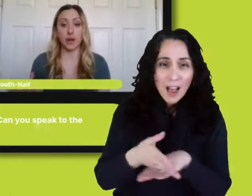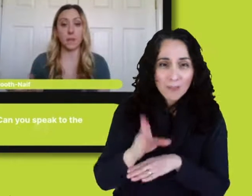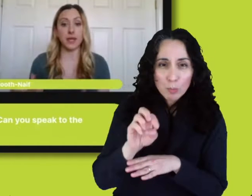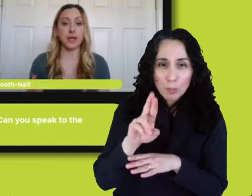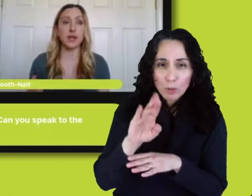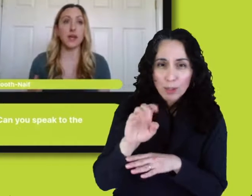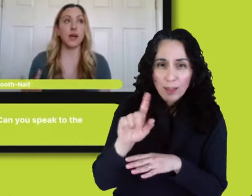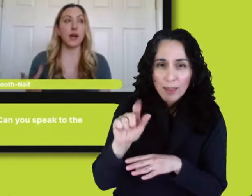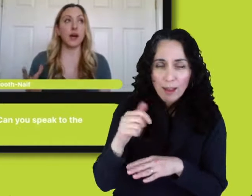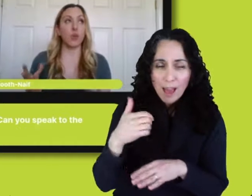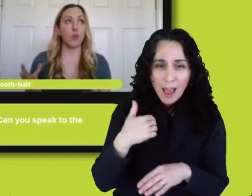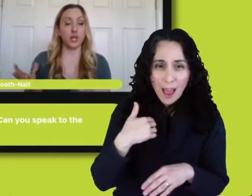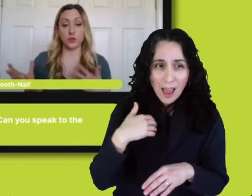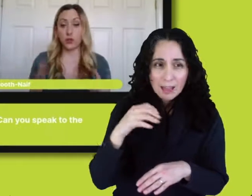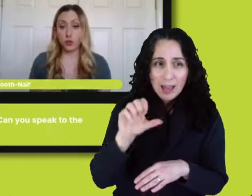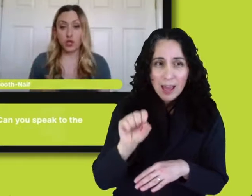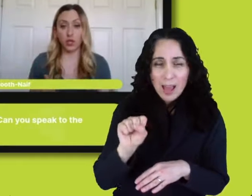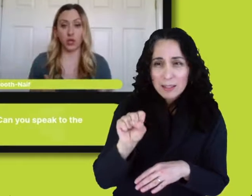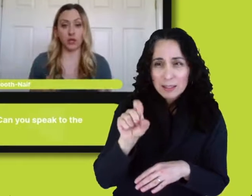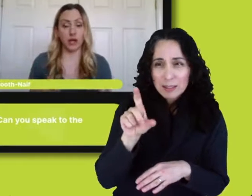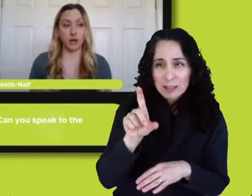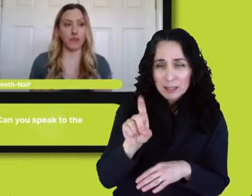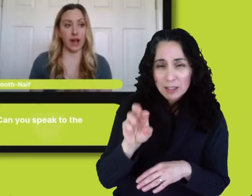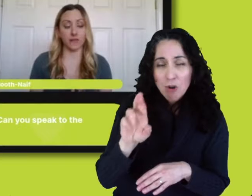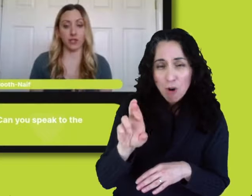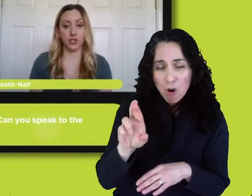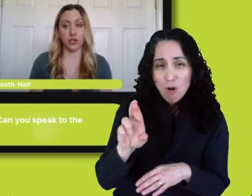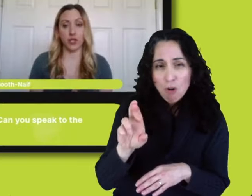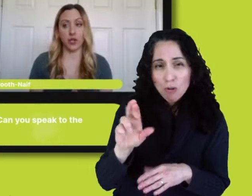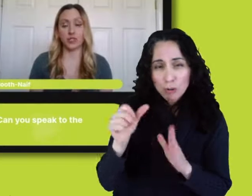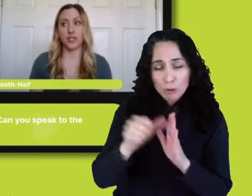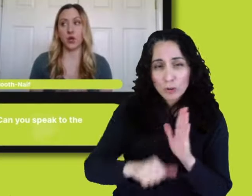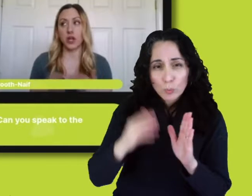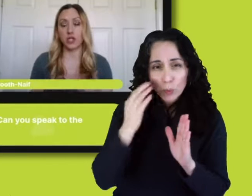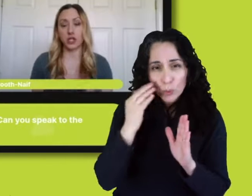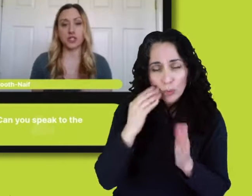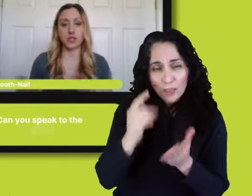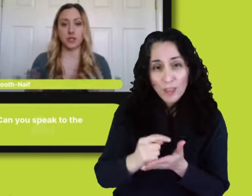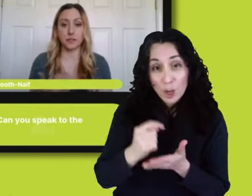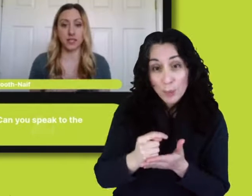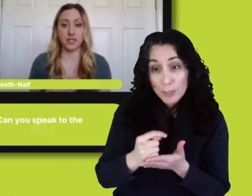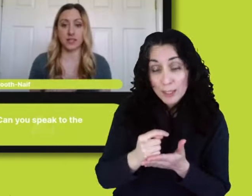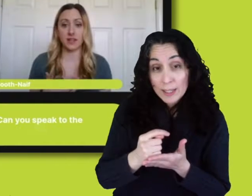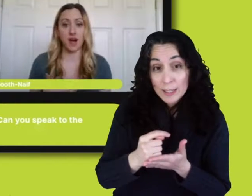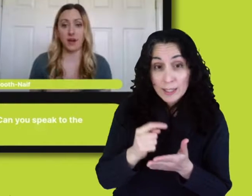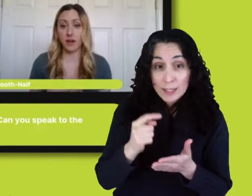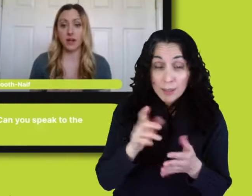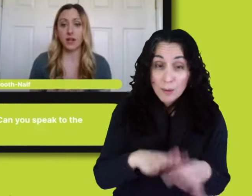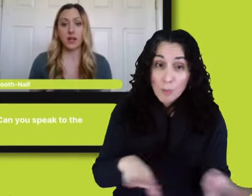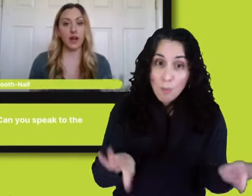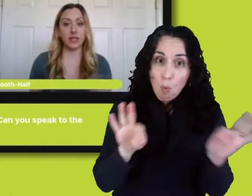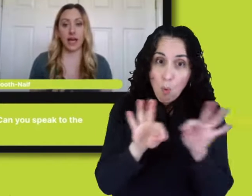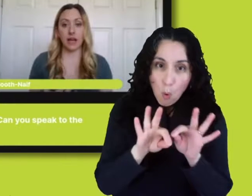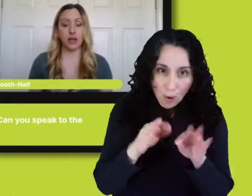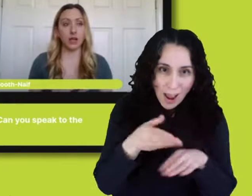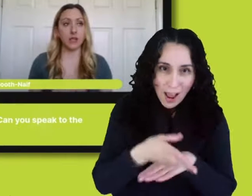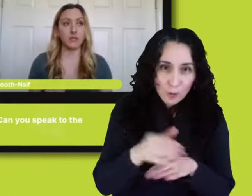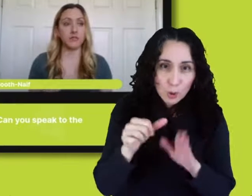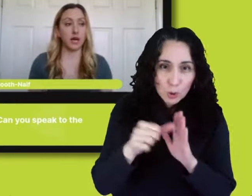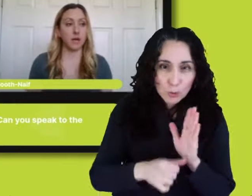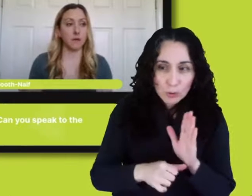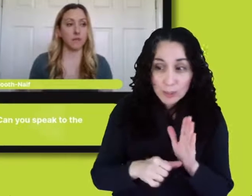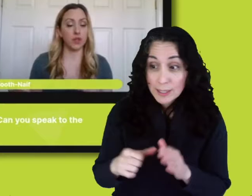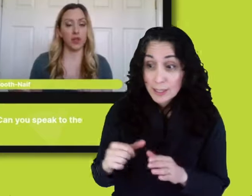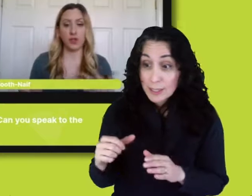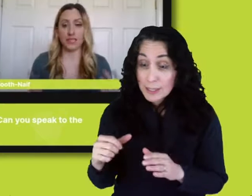knew therapy was crucial for after surgery. So insurance, typically doesn't cover a lot